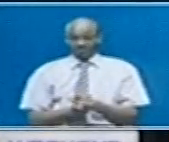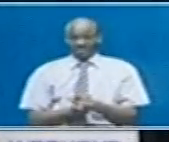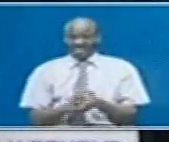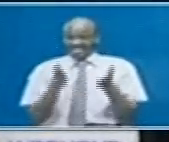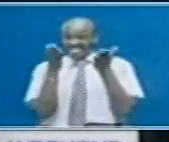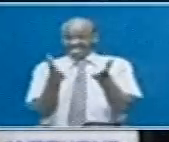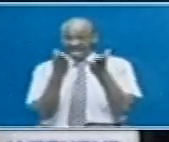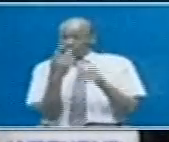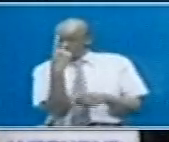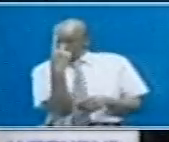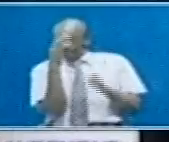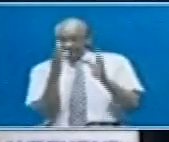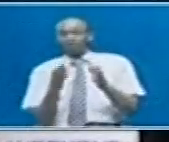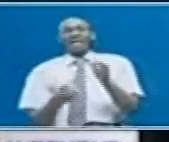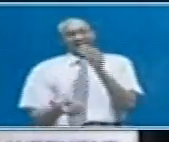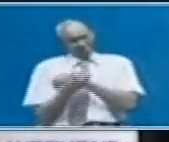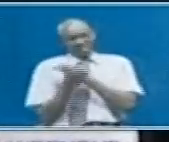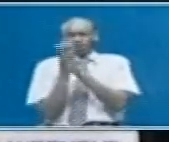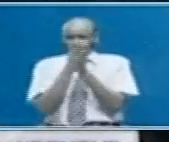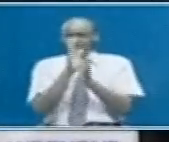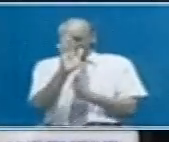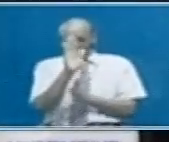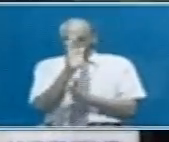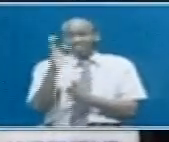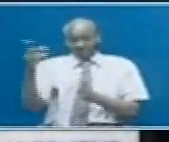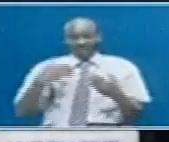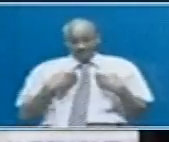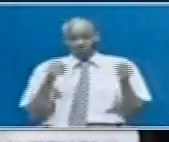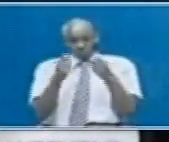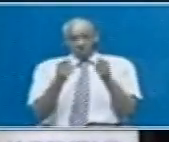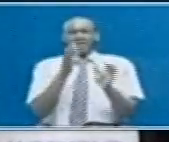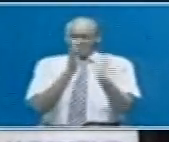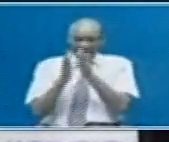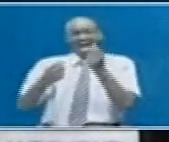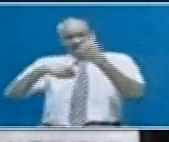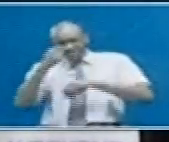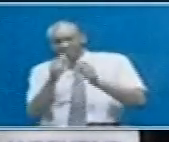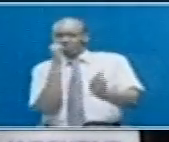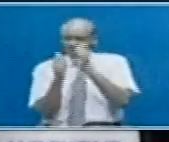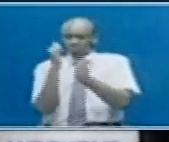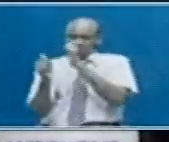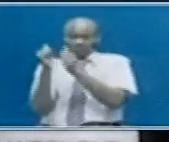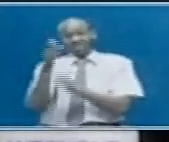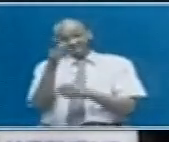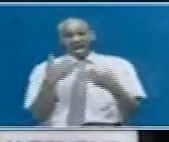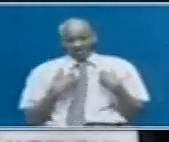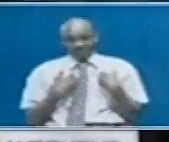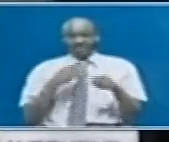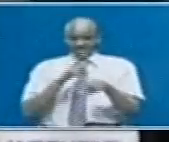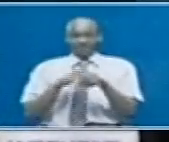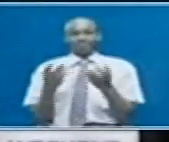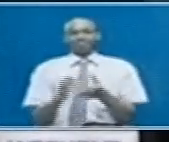Here, one of them narrated about how well organized they are and the kind of activities they take part in. A chilling